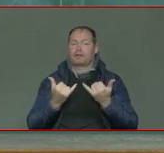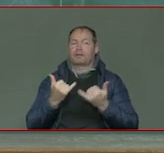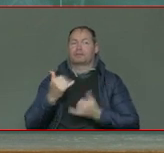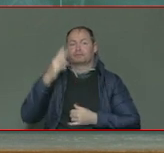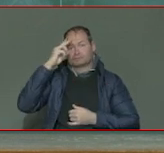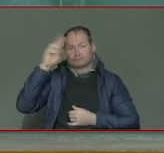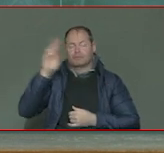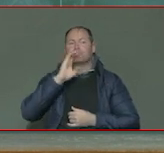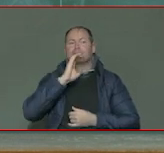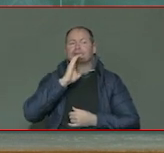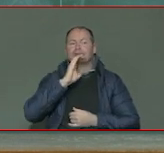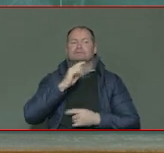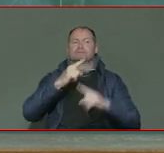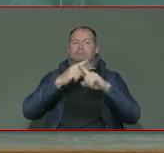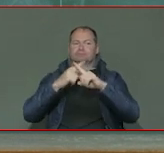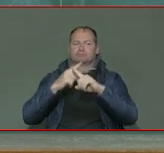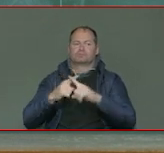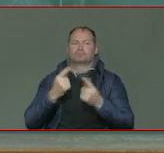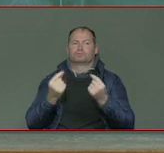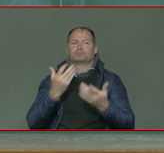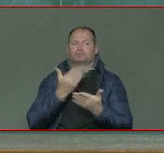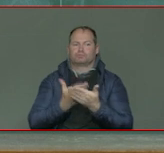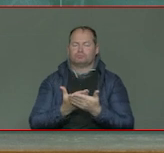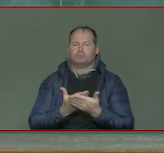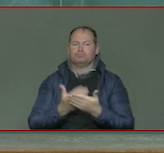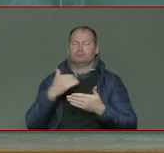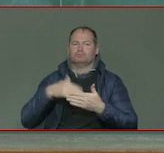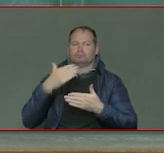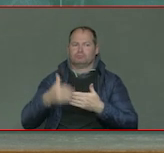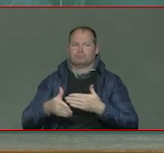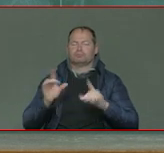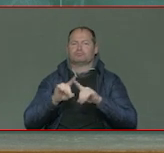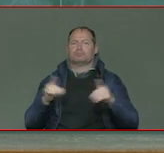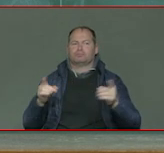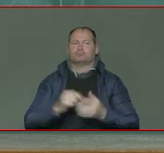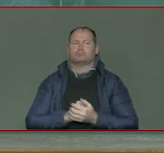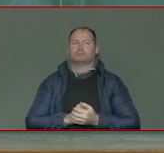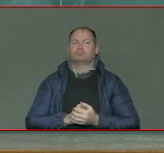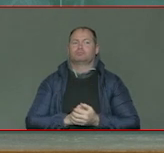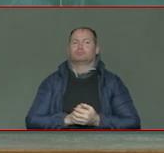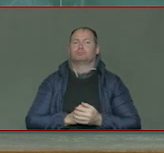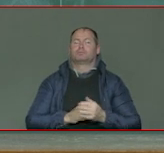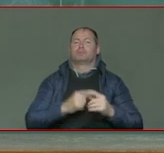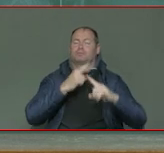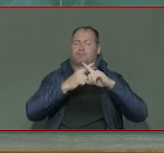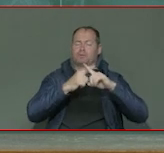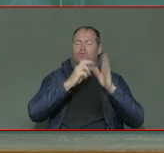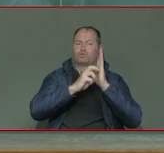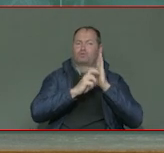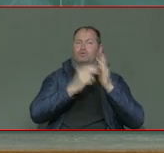itself. Multiply out before you differentiate. Only at university do they teach you the multiplication rule. Is that